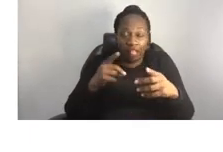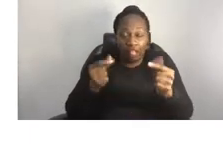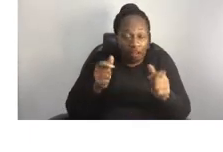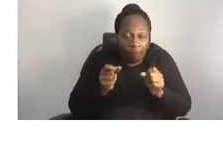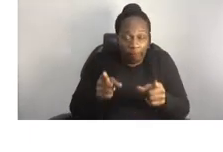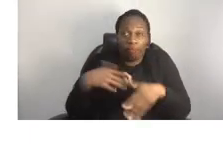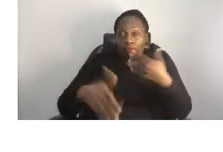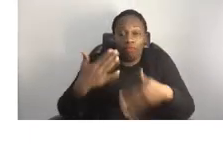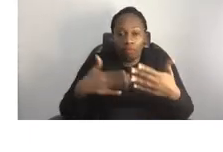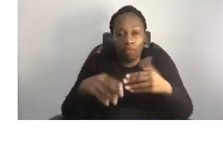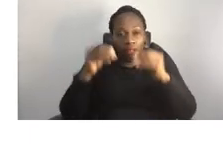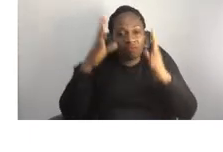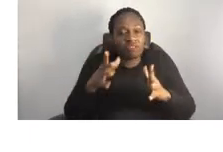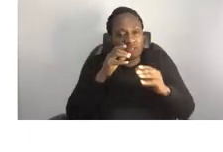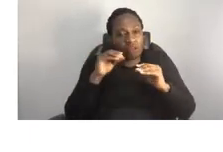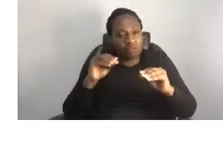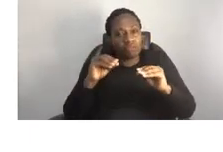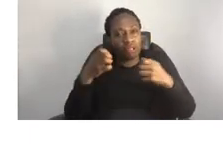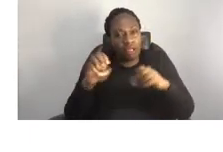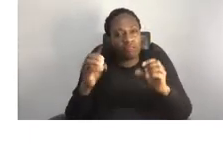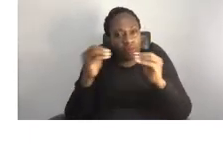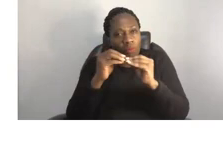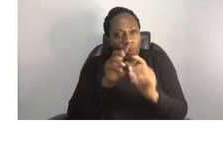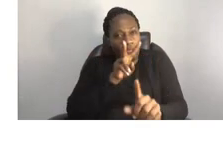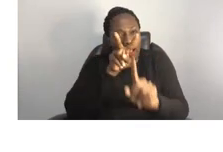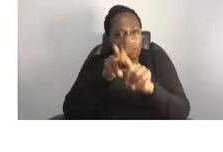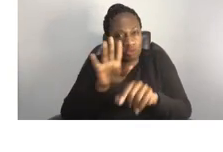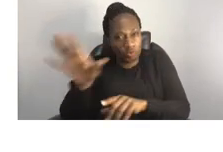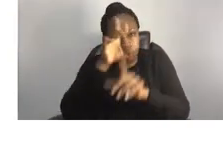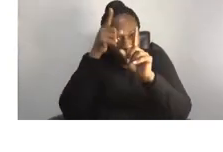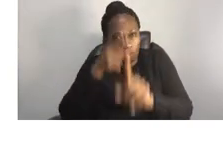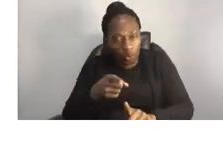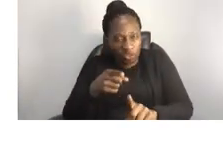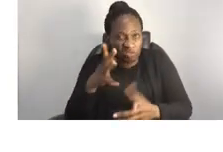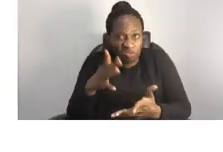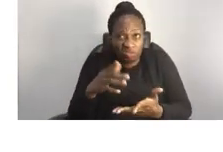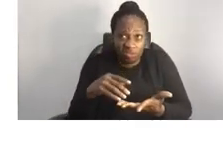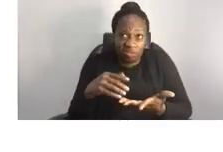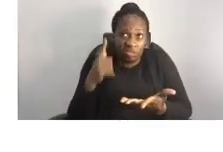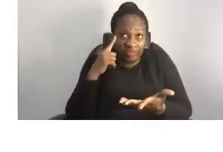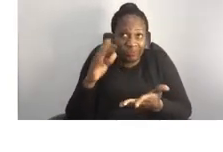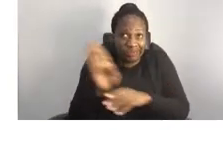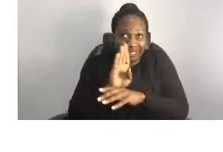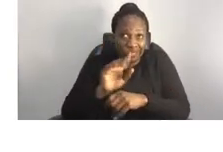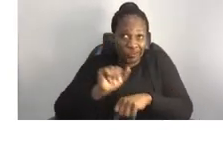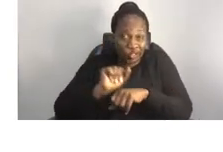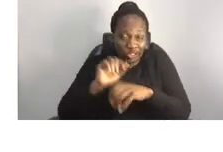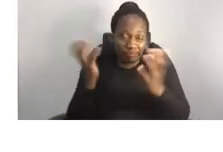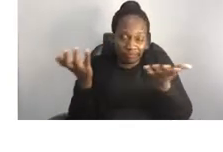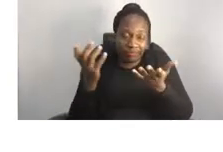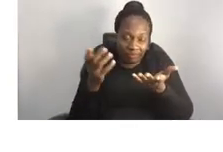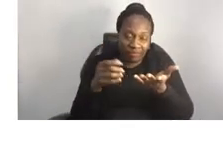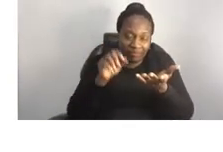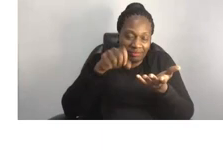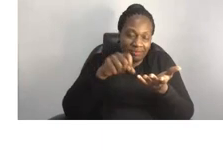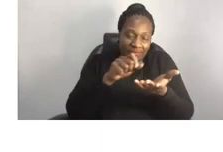The professors are not putting in the effort to do something more applicable towards their goals, just sort of redundant busy work. Yeah, I think